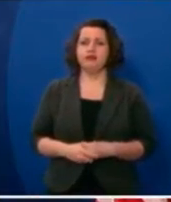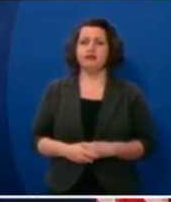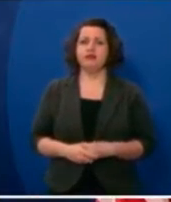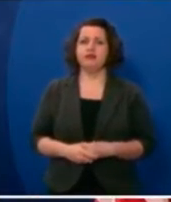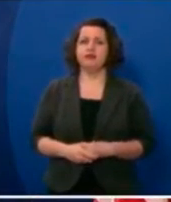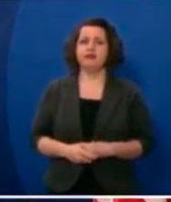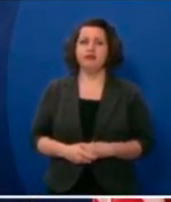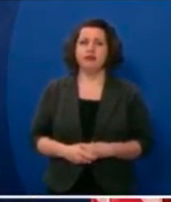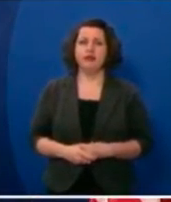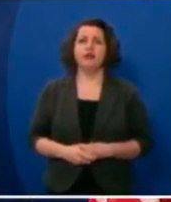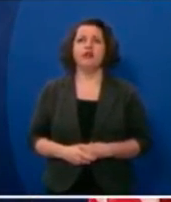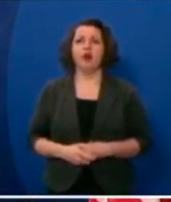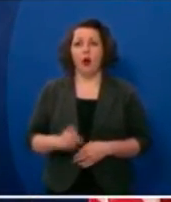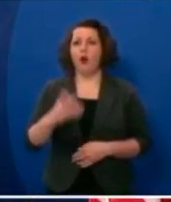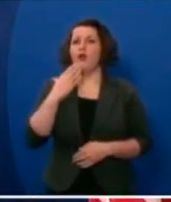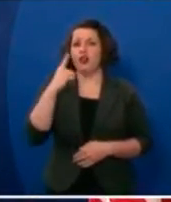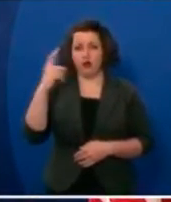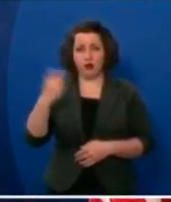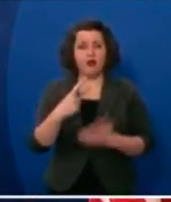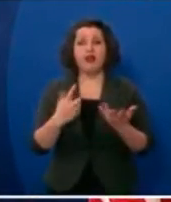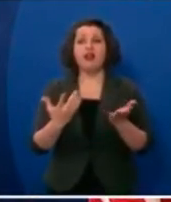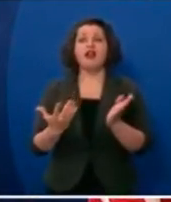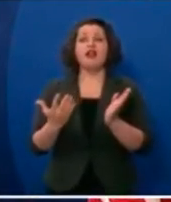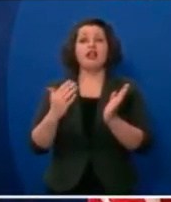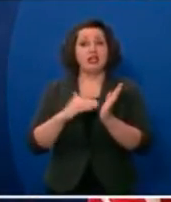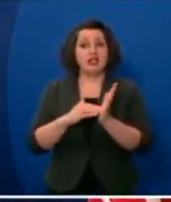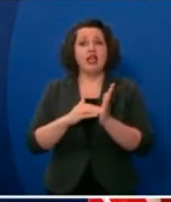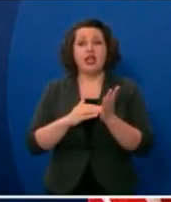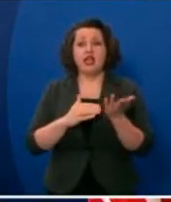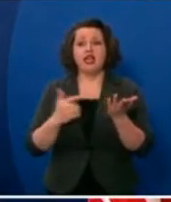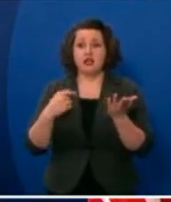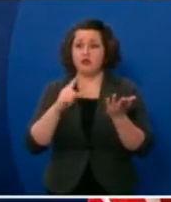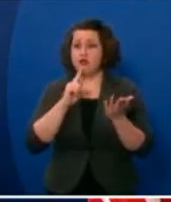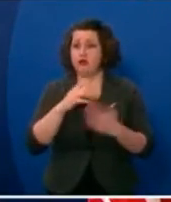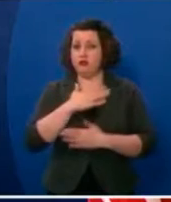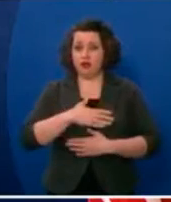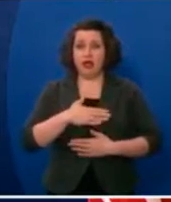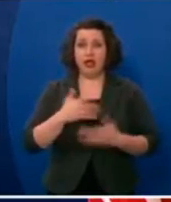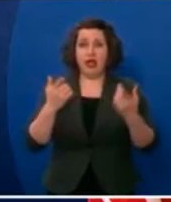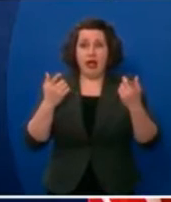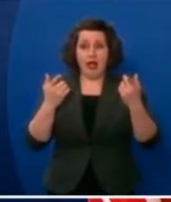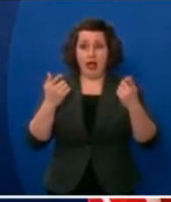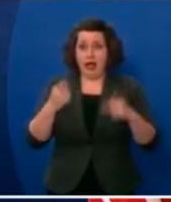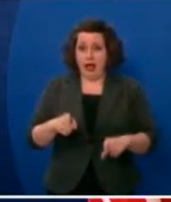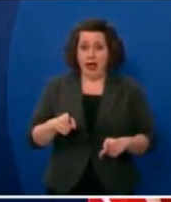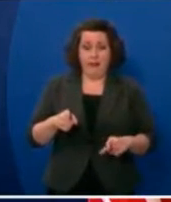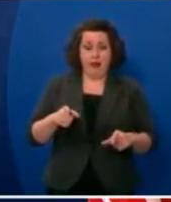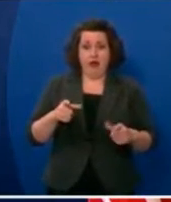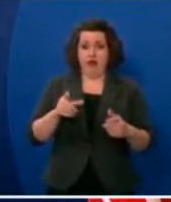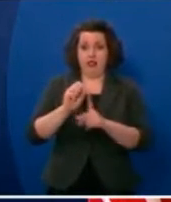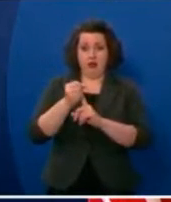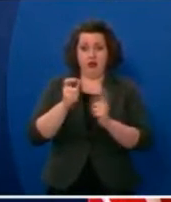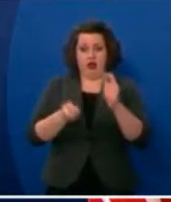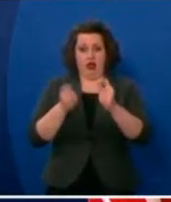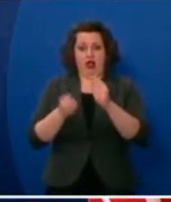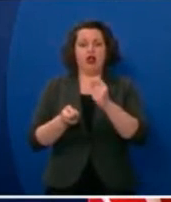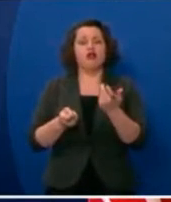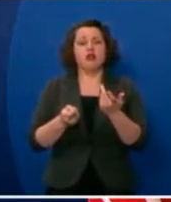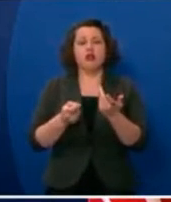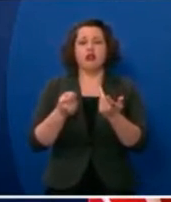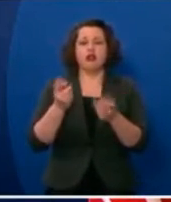No, I would just say thank you for the question. And again, I think, we fully appreciate that when things change, it can be a little bit hard. I think that our goal